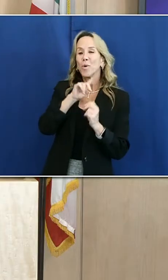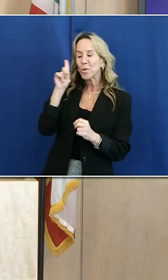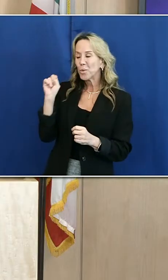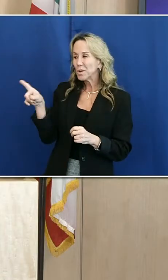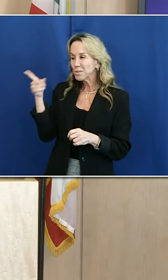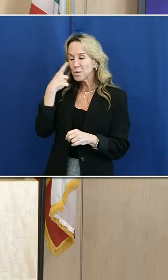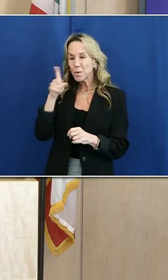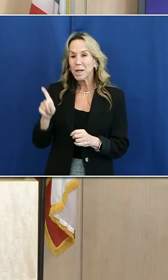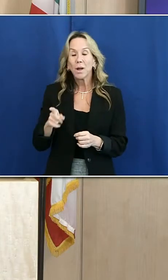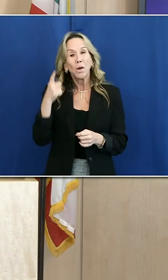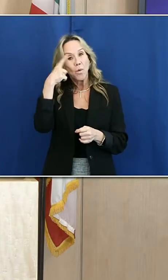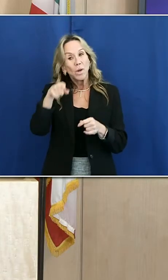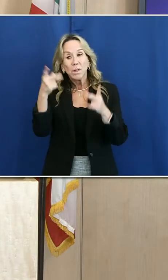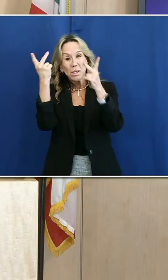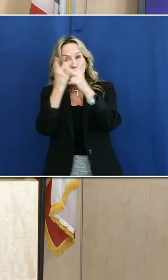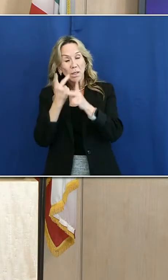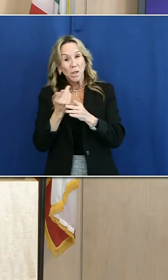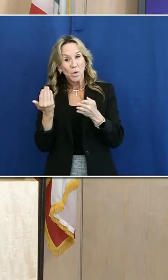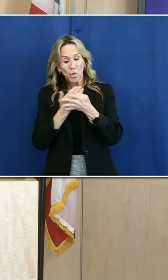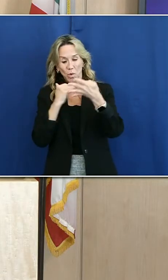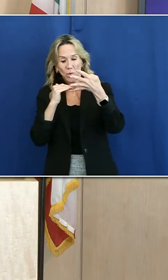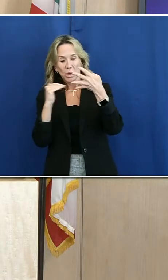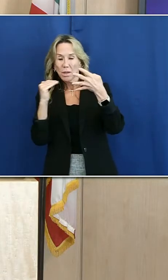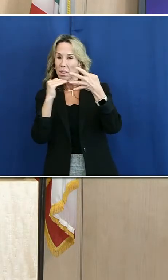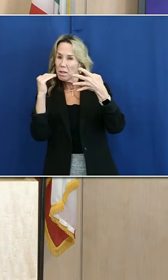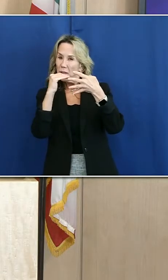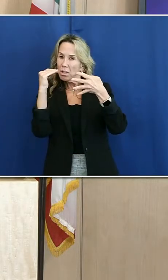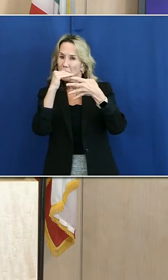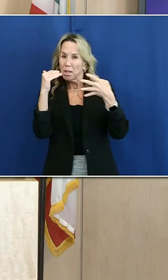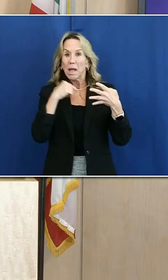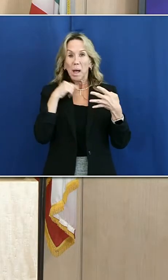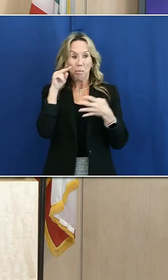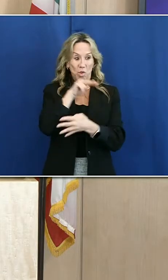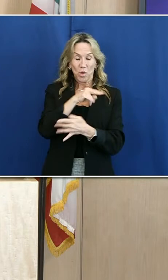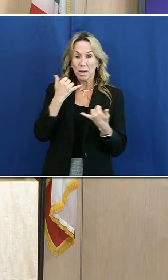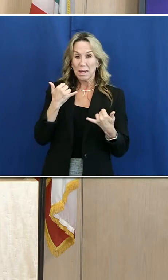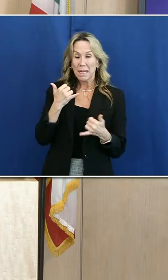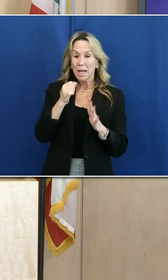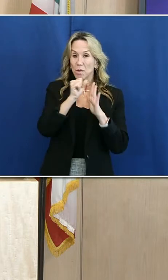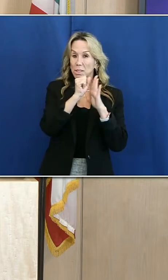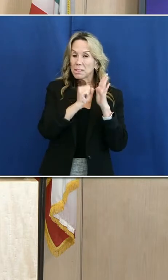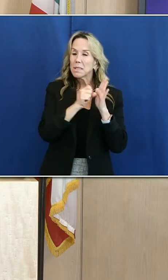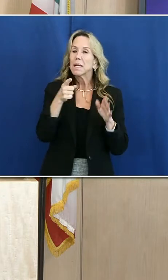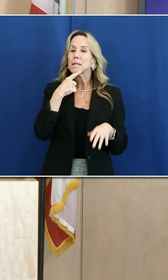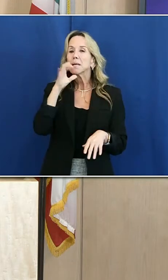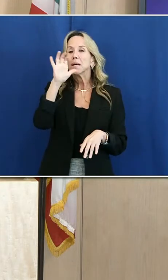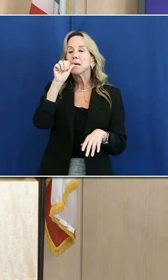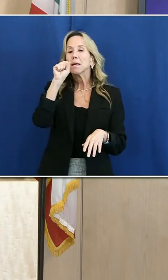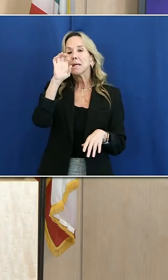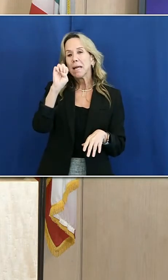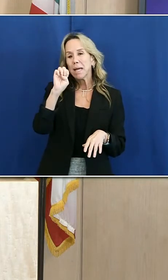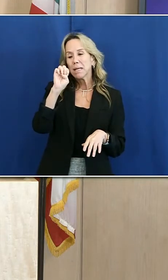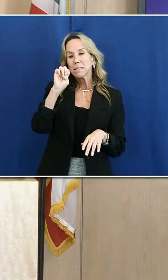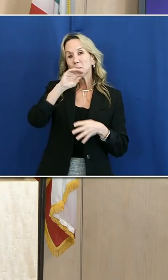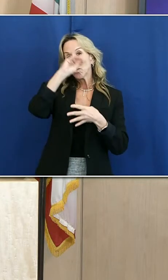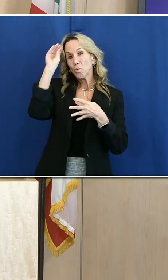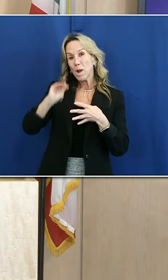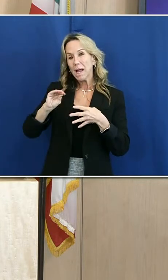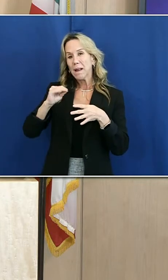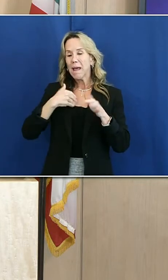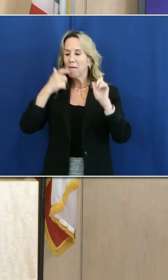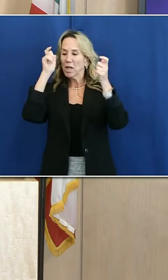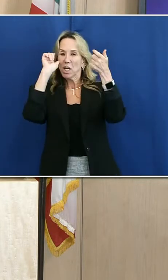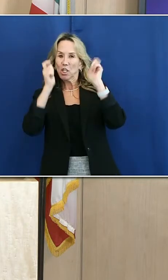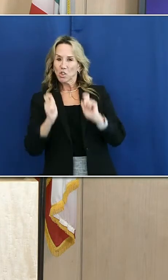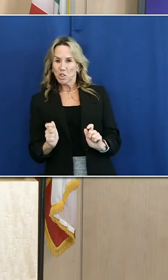of calculating these new rates, it says here on the state website, case rates include an adjustment factor for counties that are